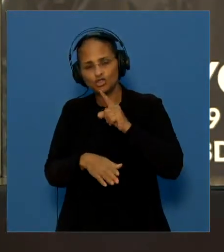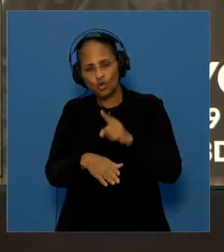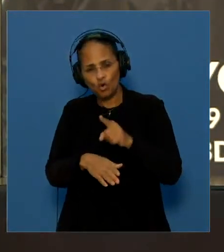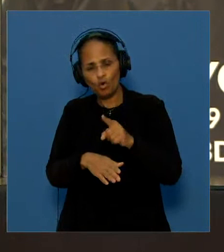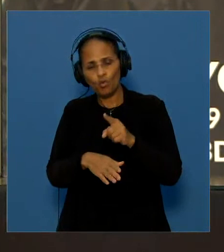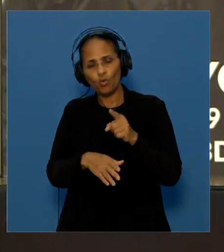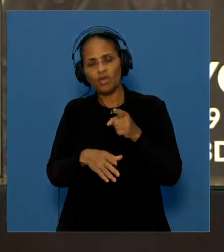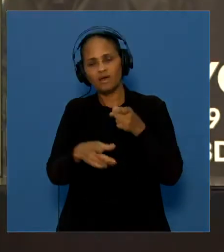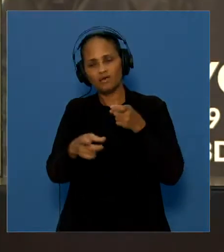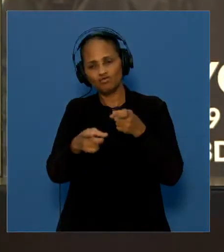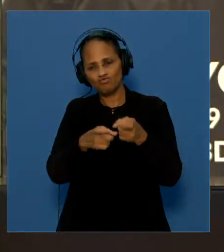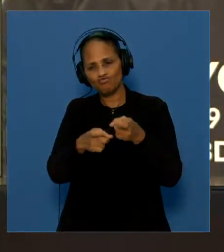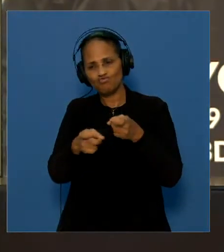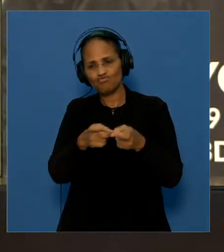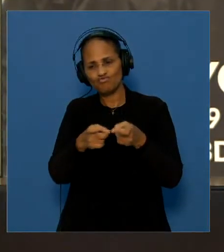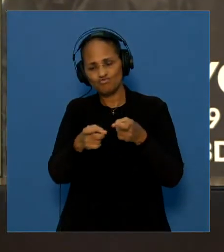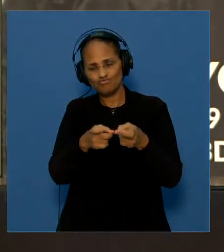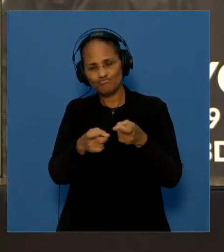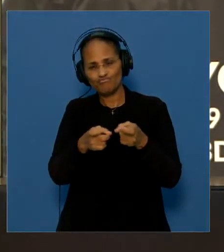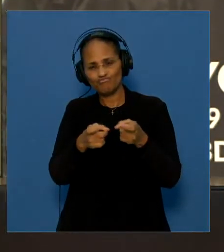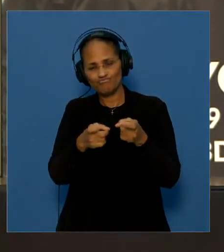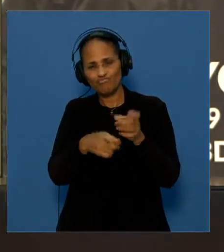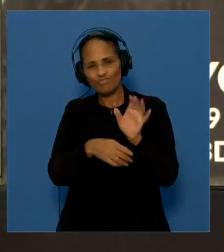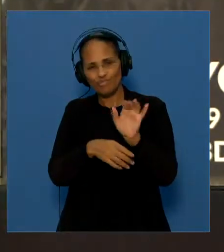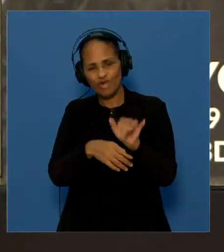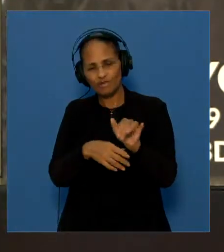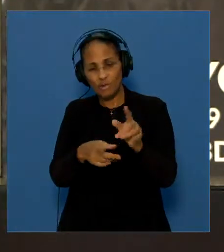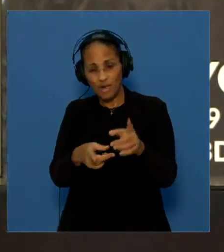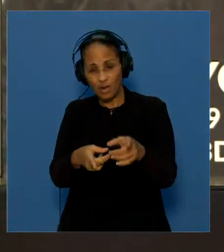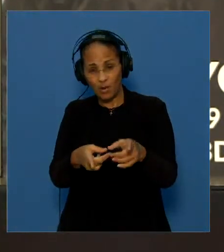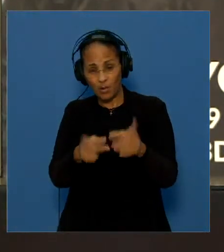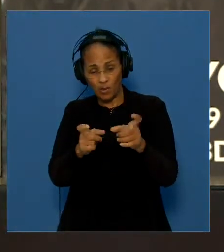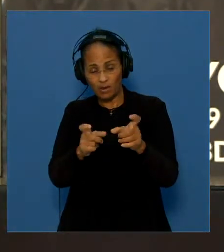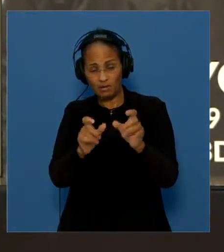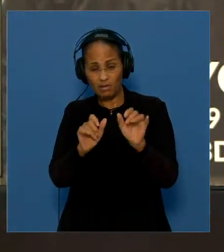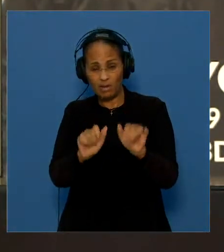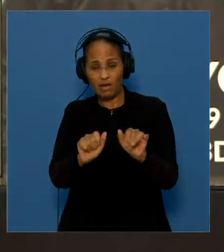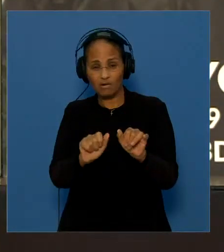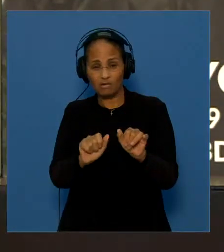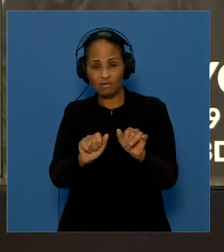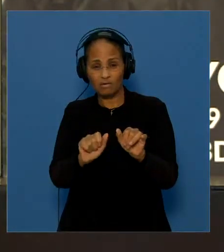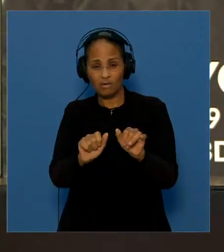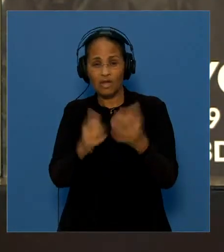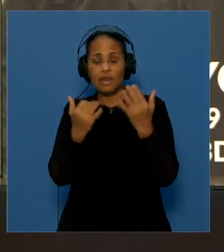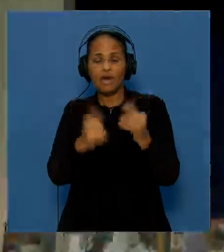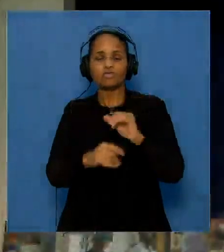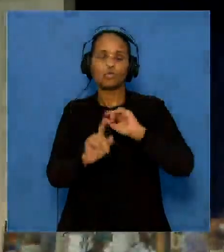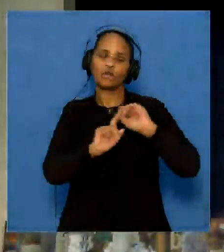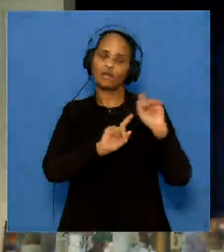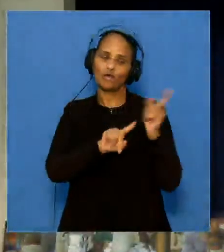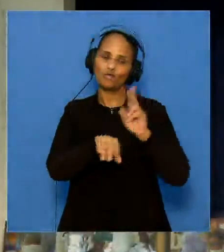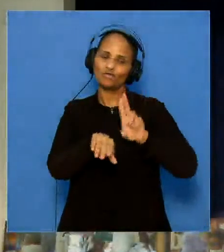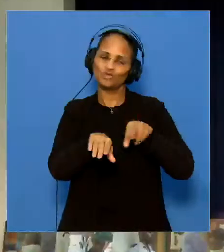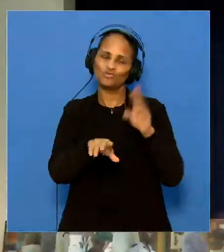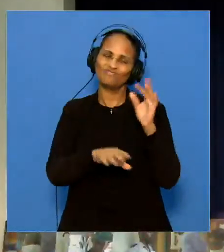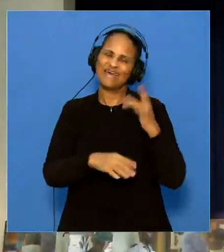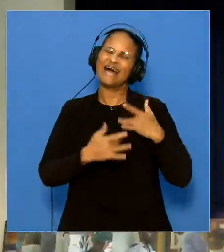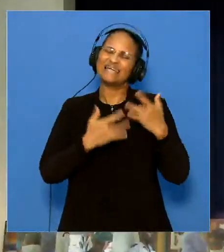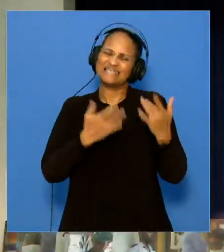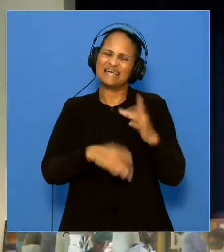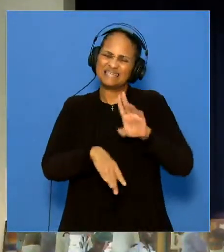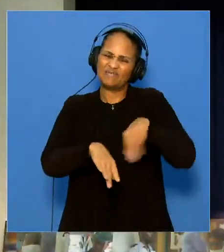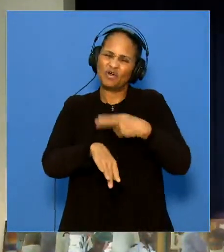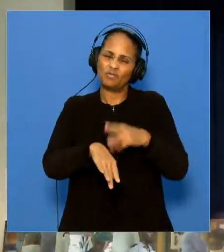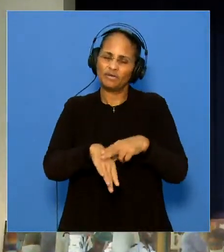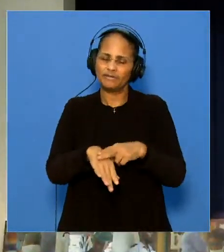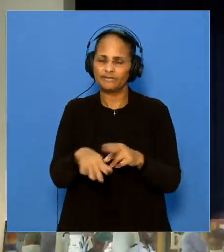certainly, and that is the aim of the government, to make this as quick as possible so that we can return to a sense of normalcy. Thank you. No problem.